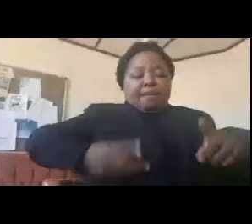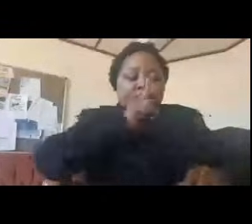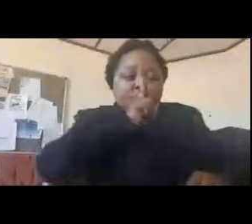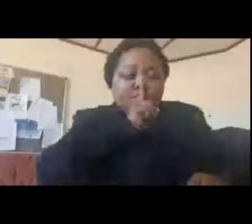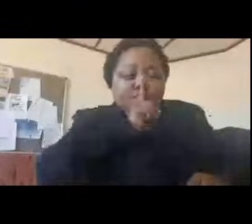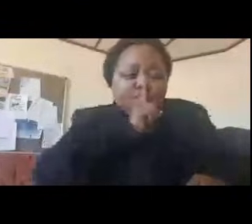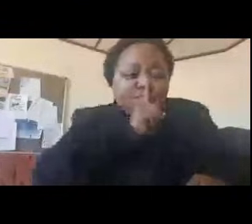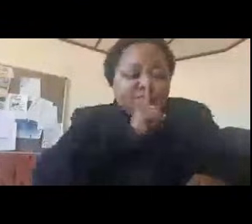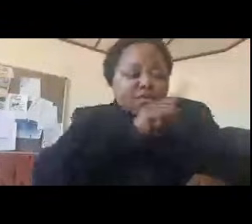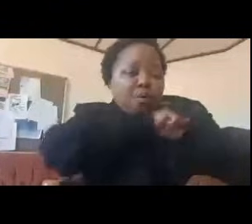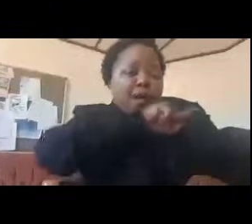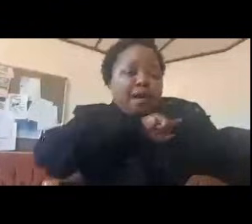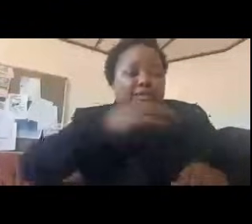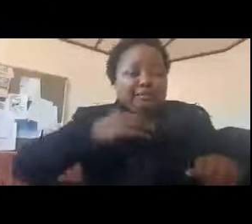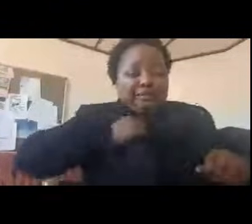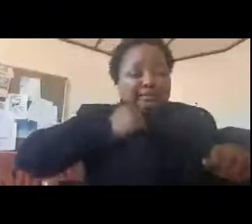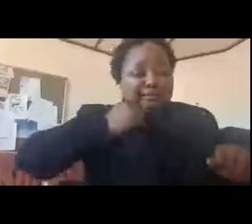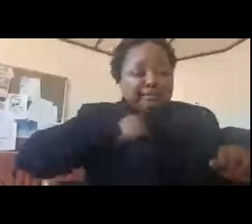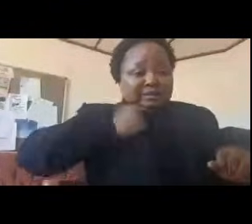economic independence.